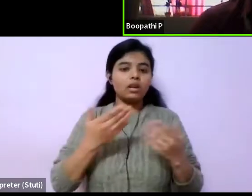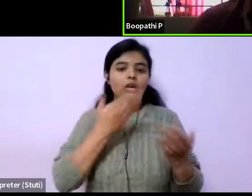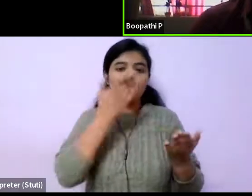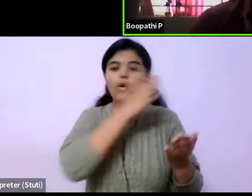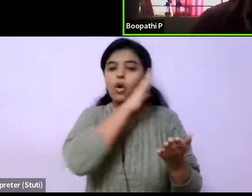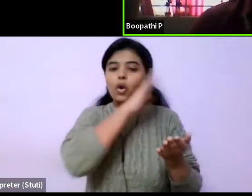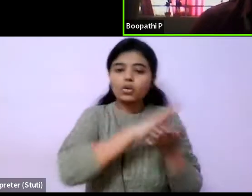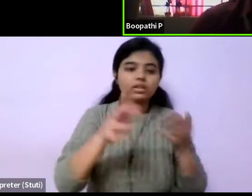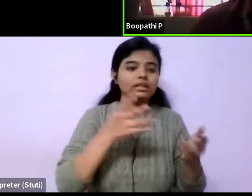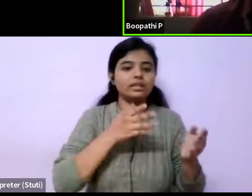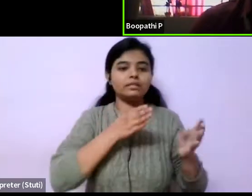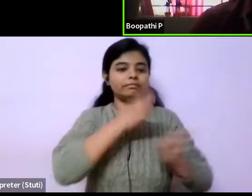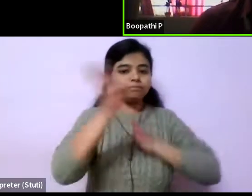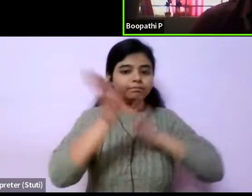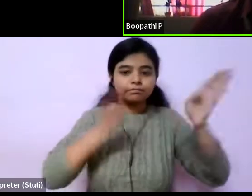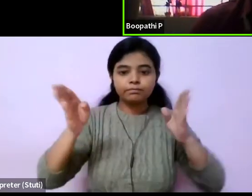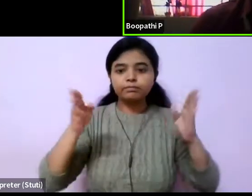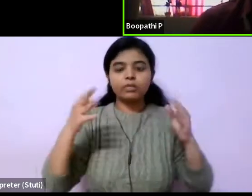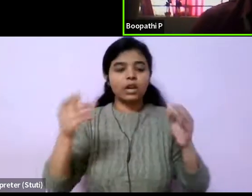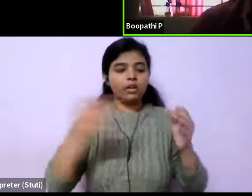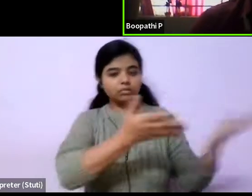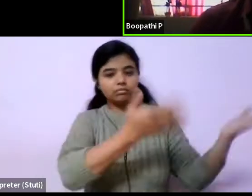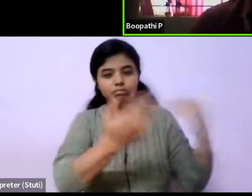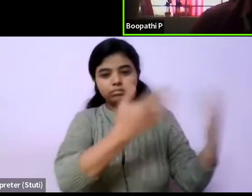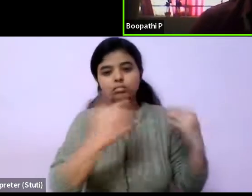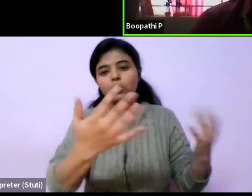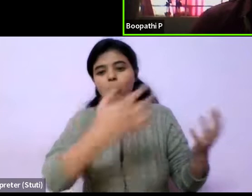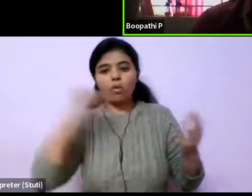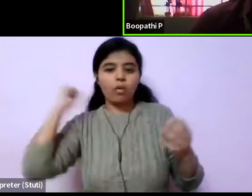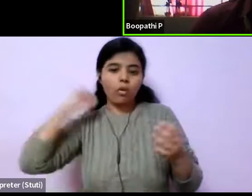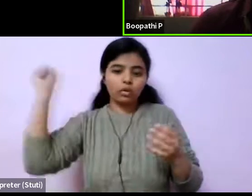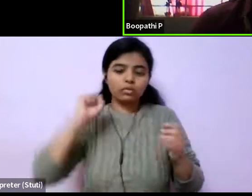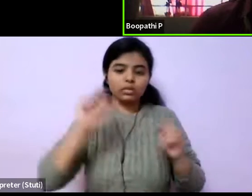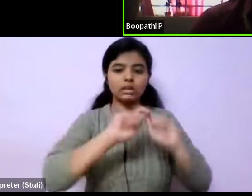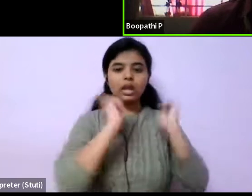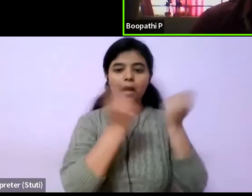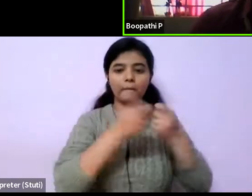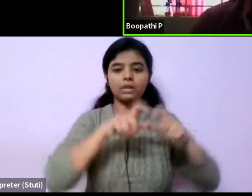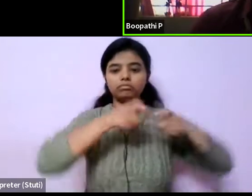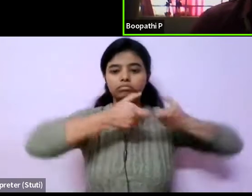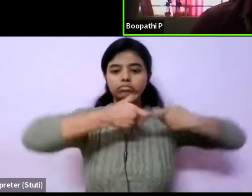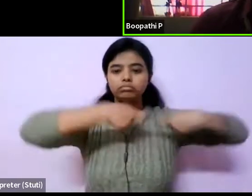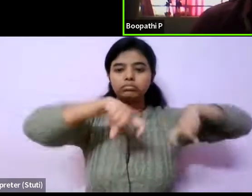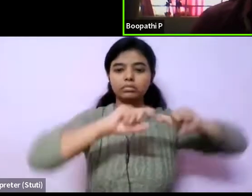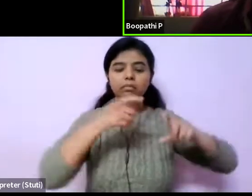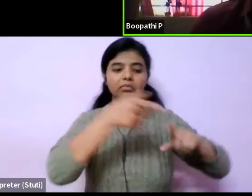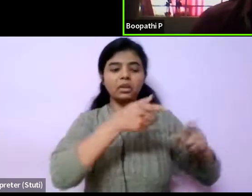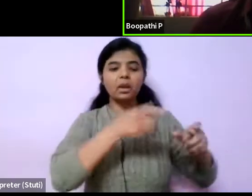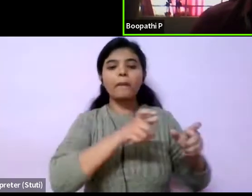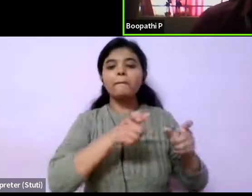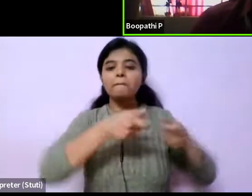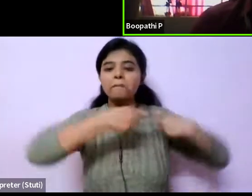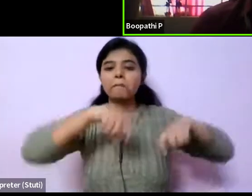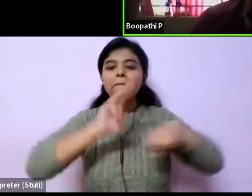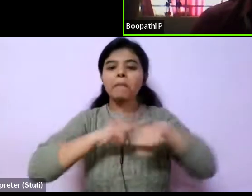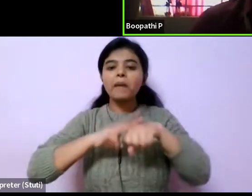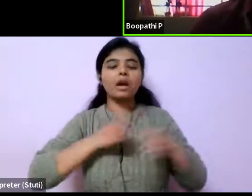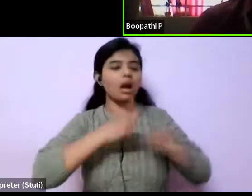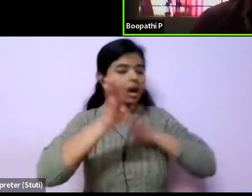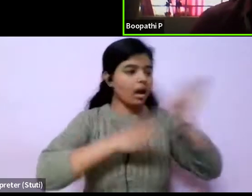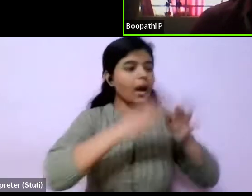they used to form a protest committee. The committee member will go to the hostels and take the people. But in this